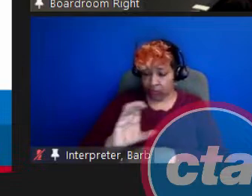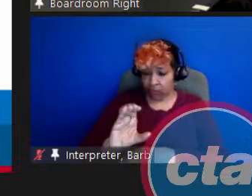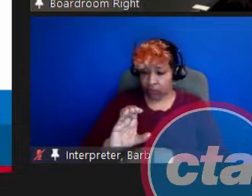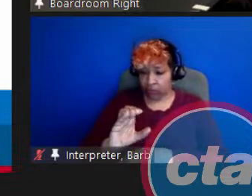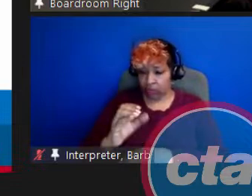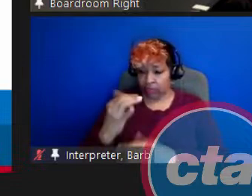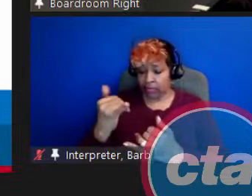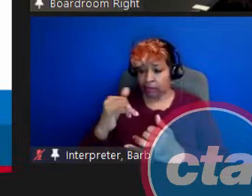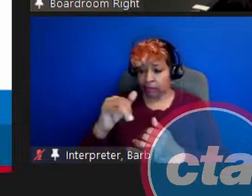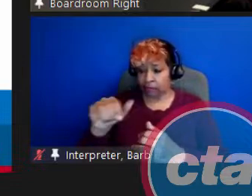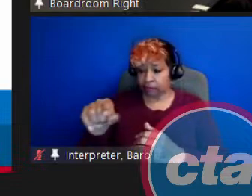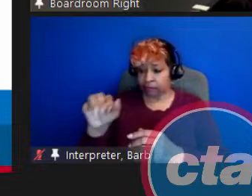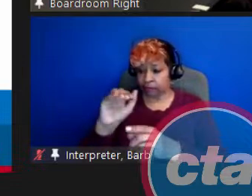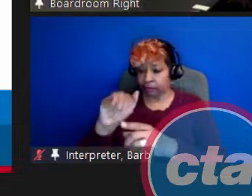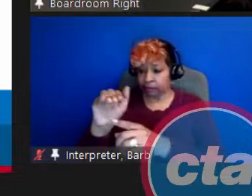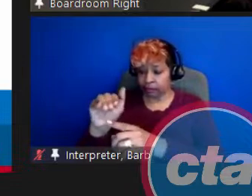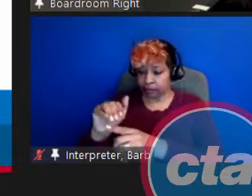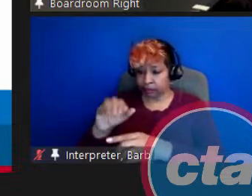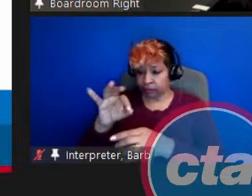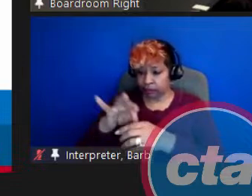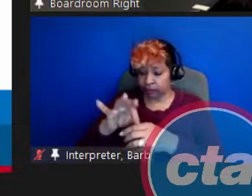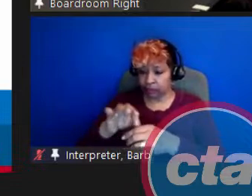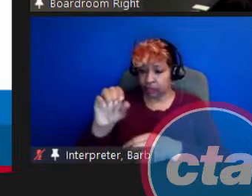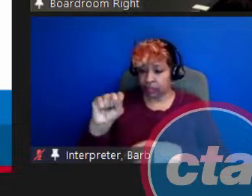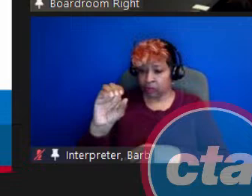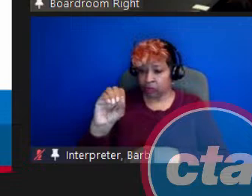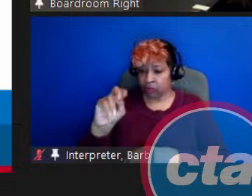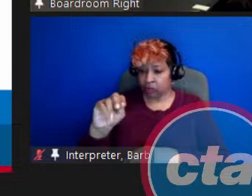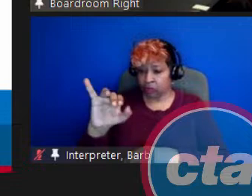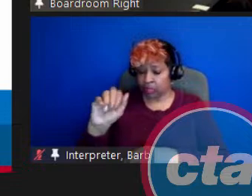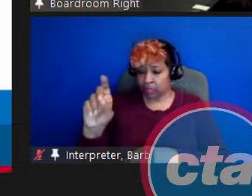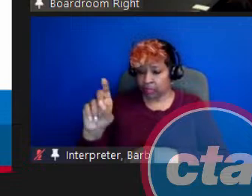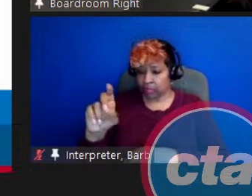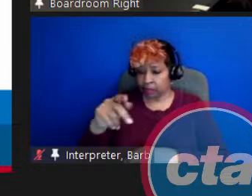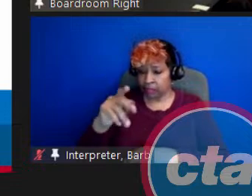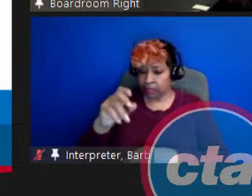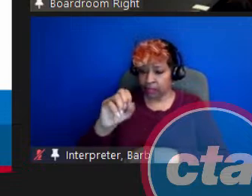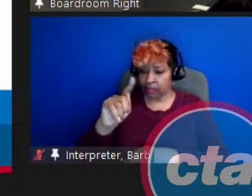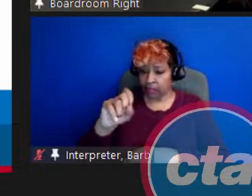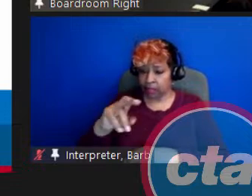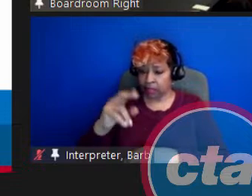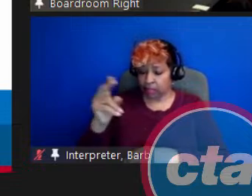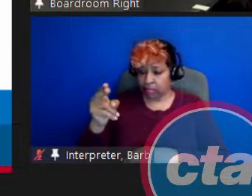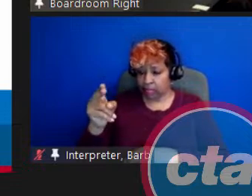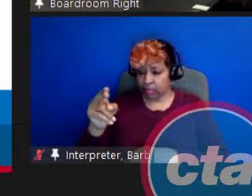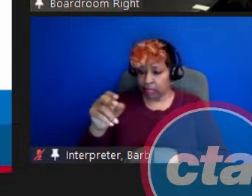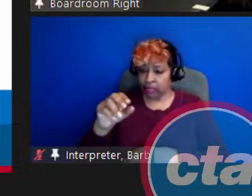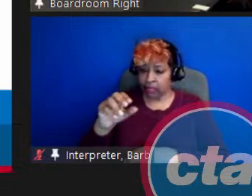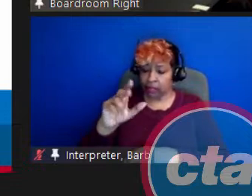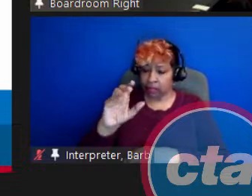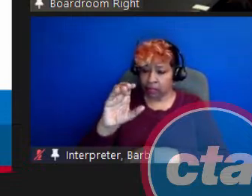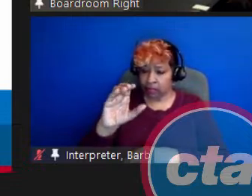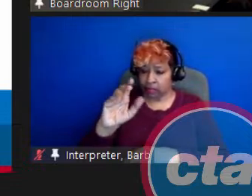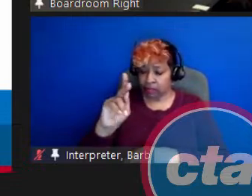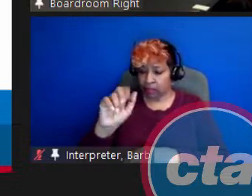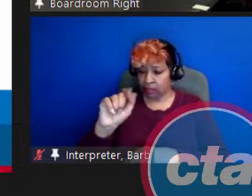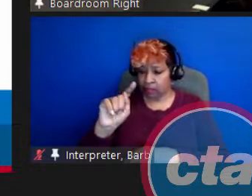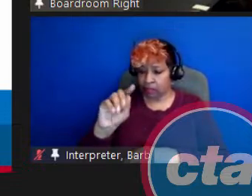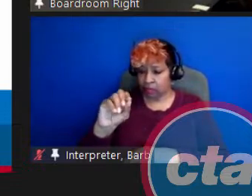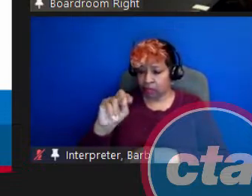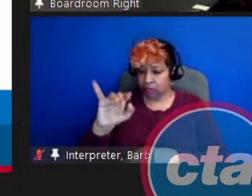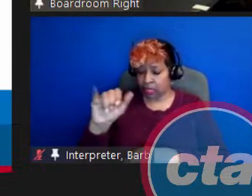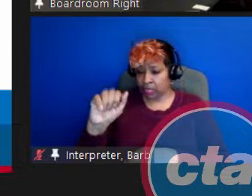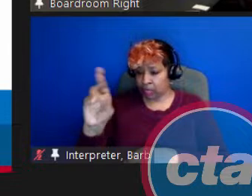roll call vote. Sonia Del Rio. Aye. Peter Henderson. Aye. Tanya Raby, Aye. Brian